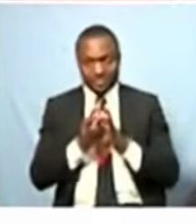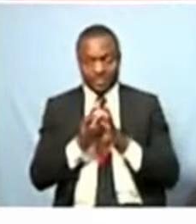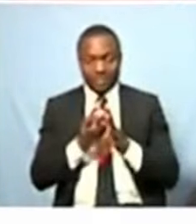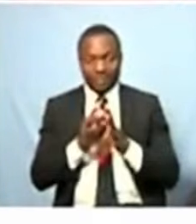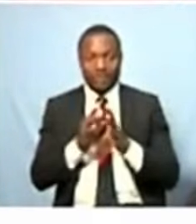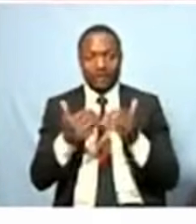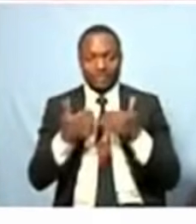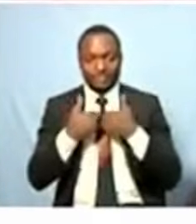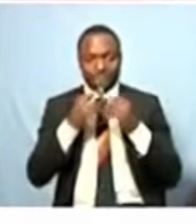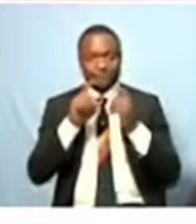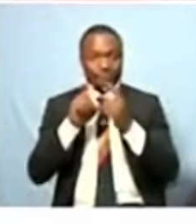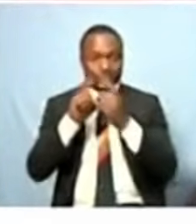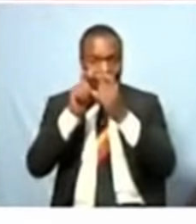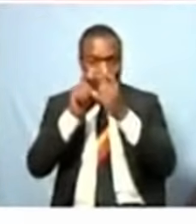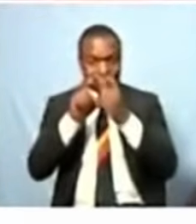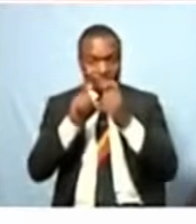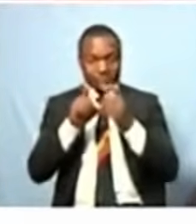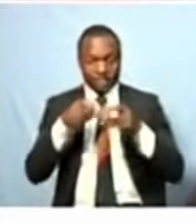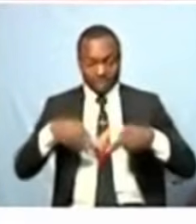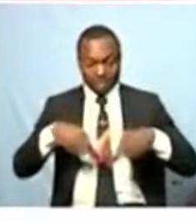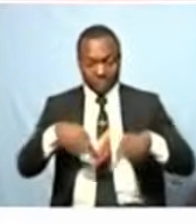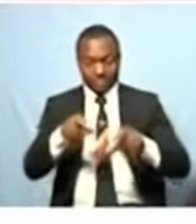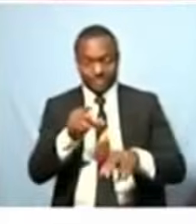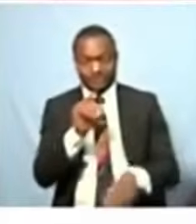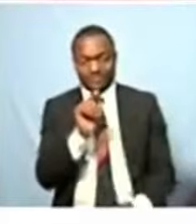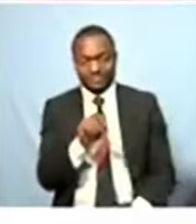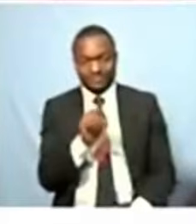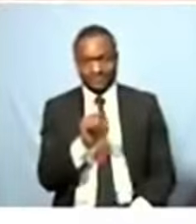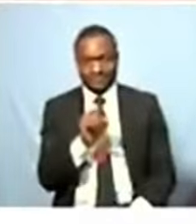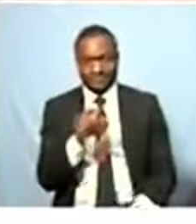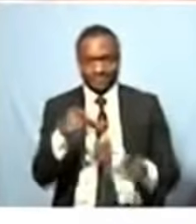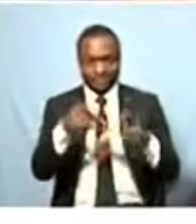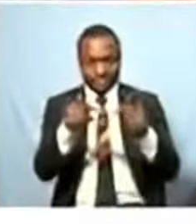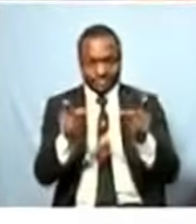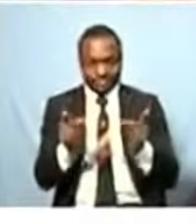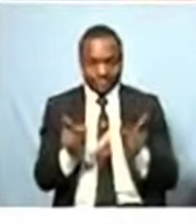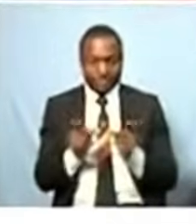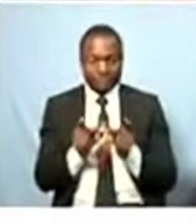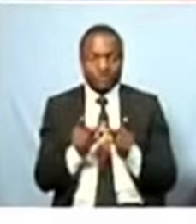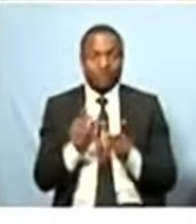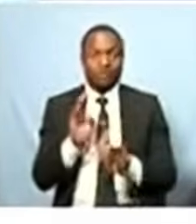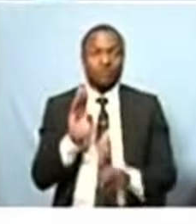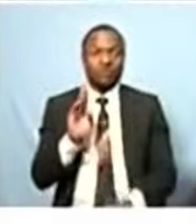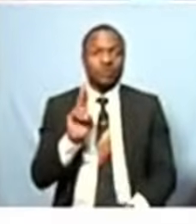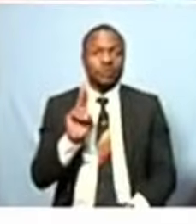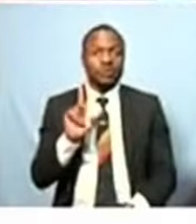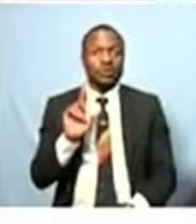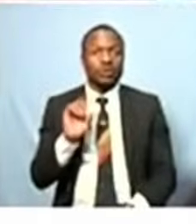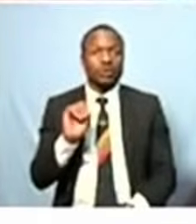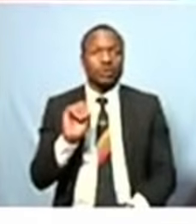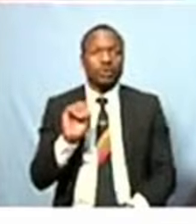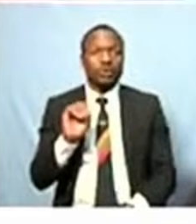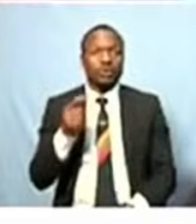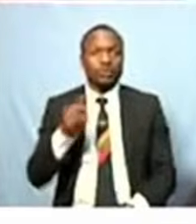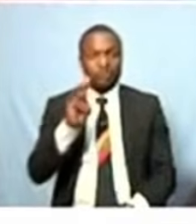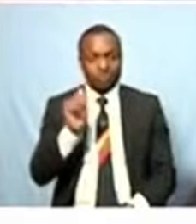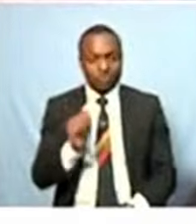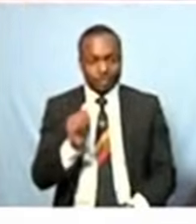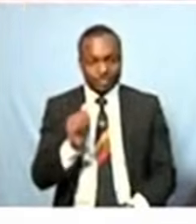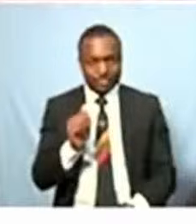a challenge on that road between a place called Bulongwa and